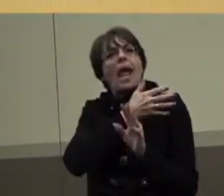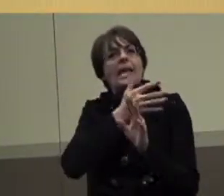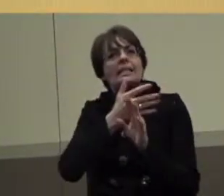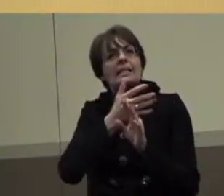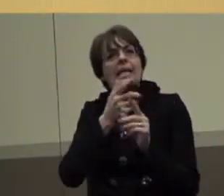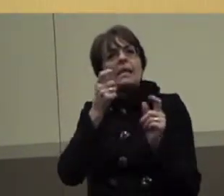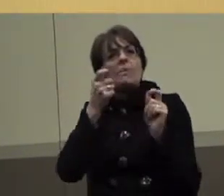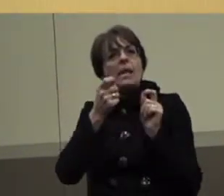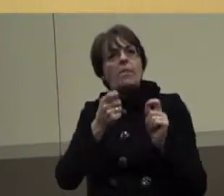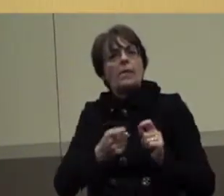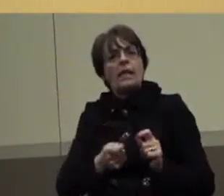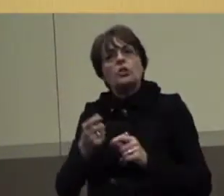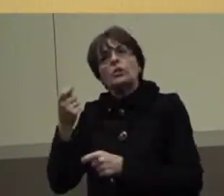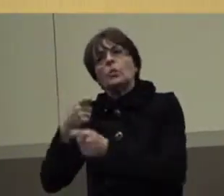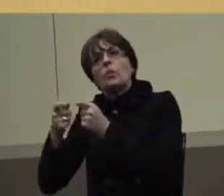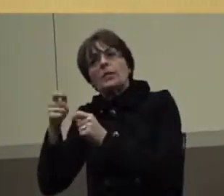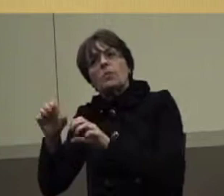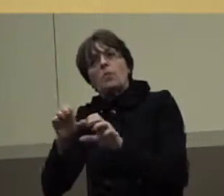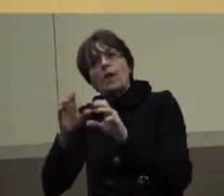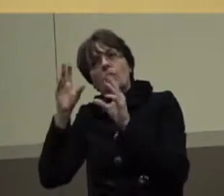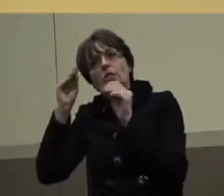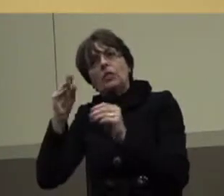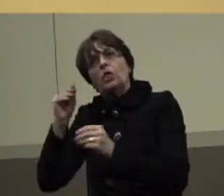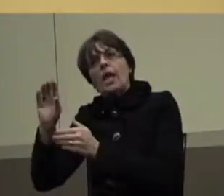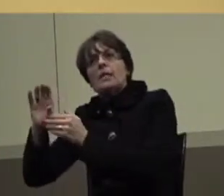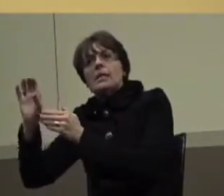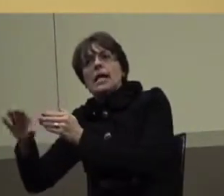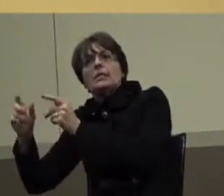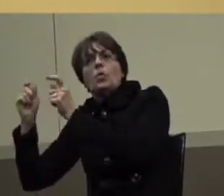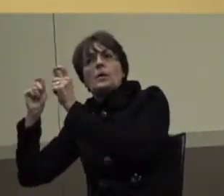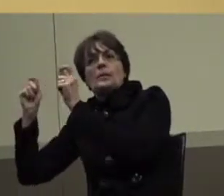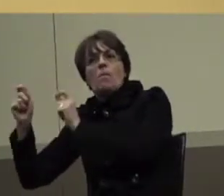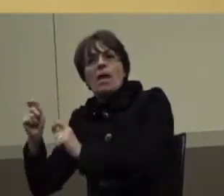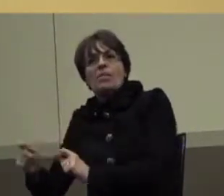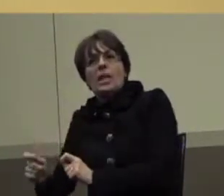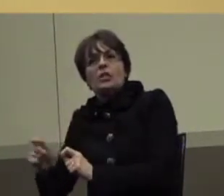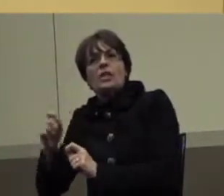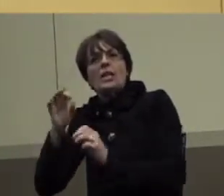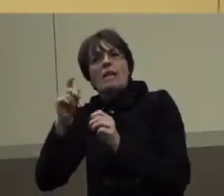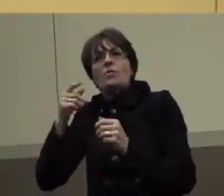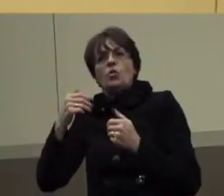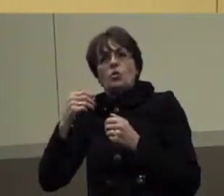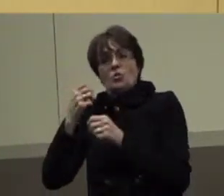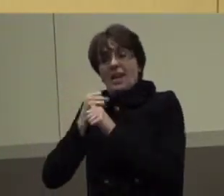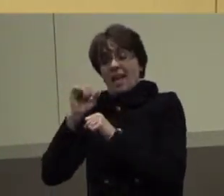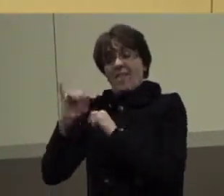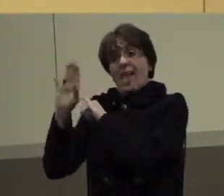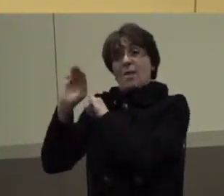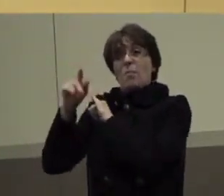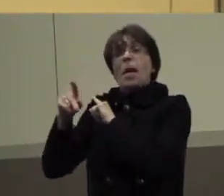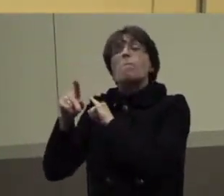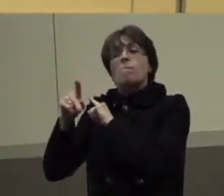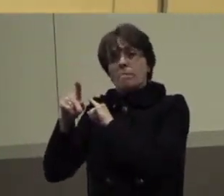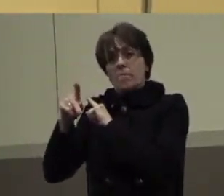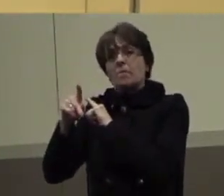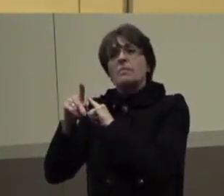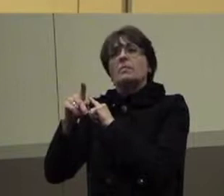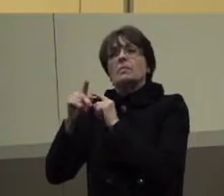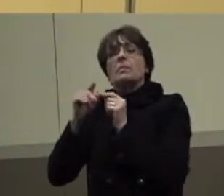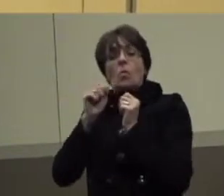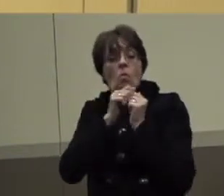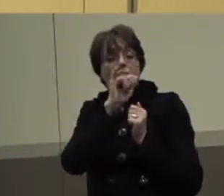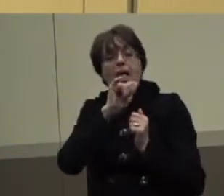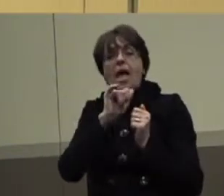manipulations, replacement behavior teaching, and consequence modifications if you got this BIP that attended with this